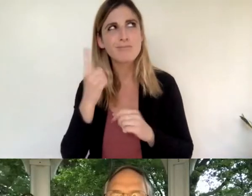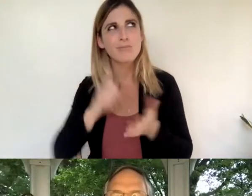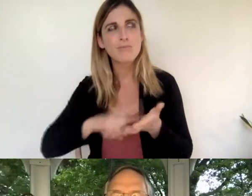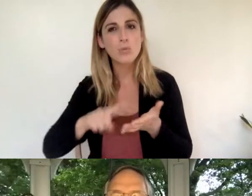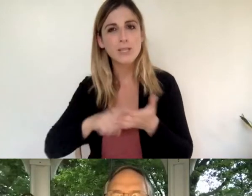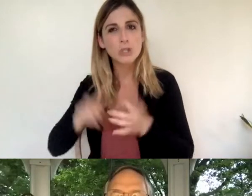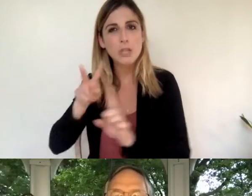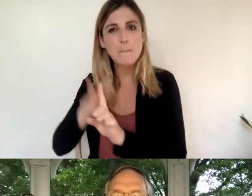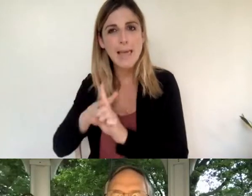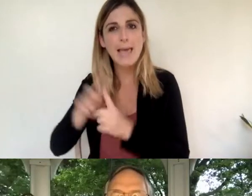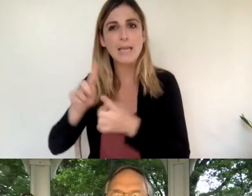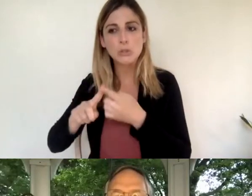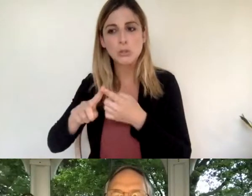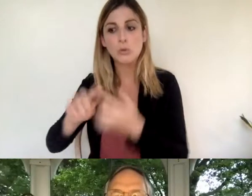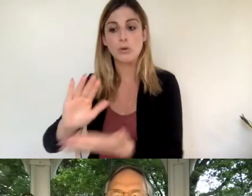greens. So,